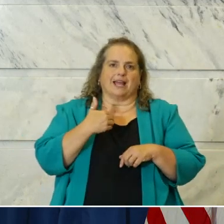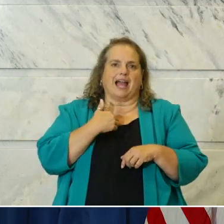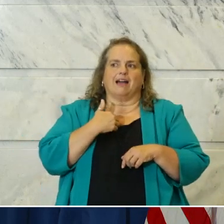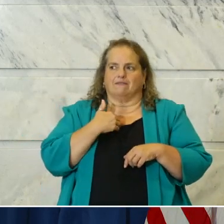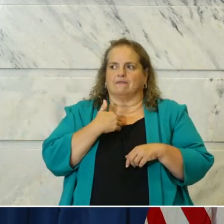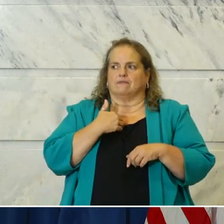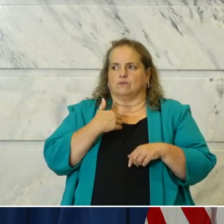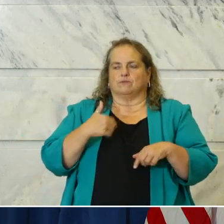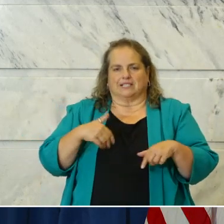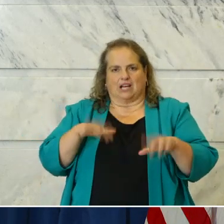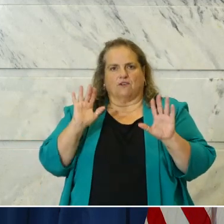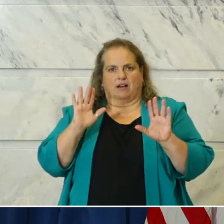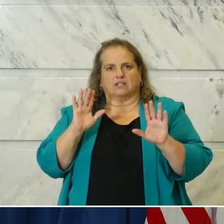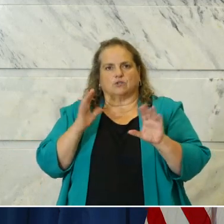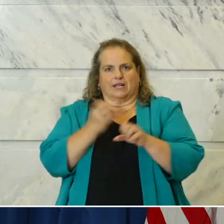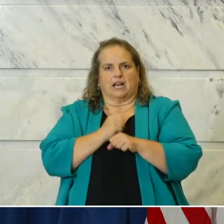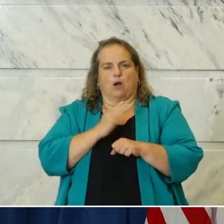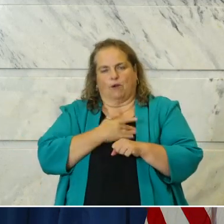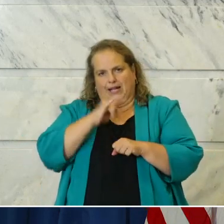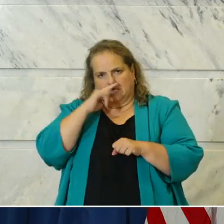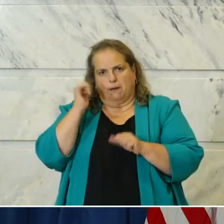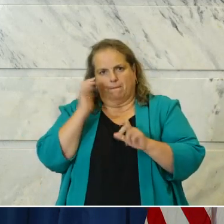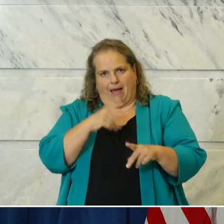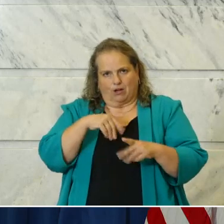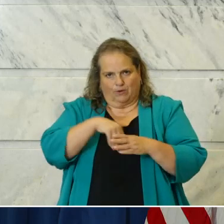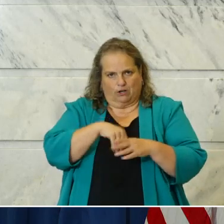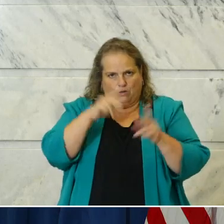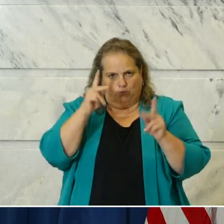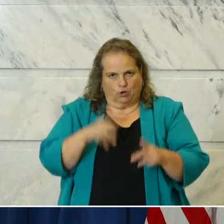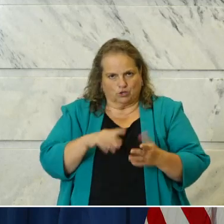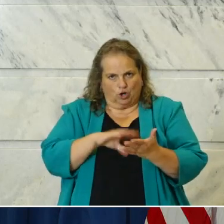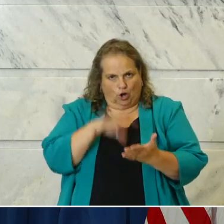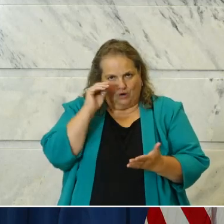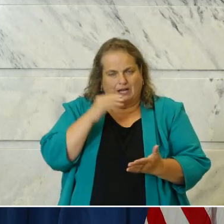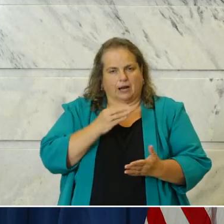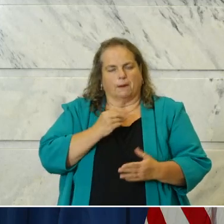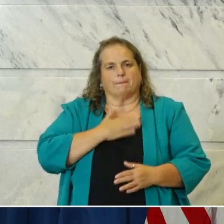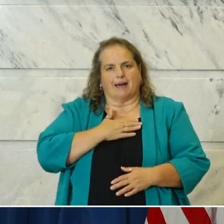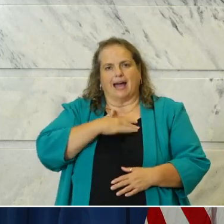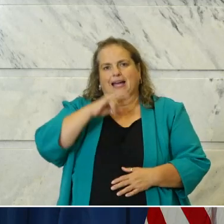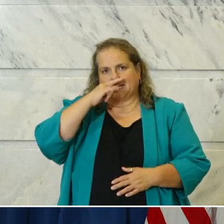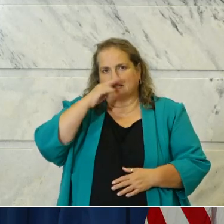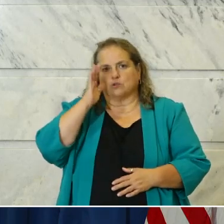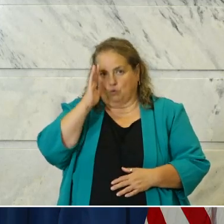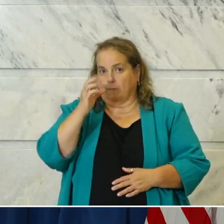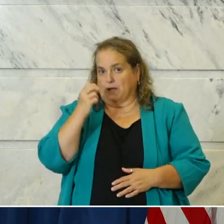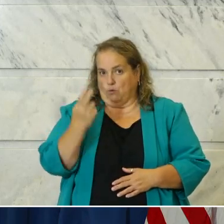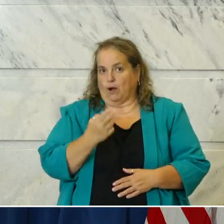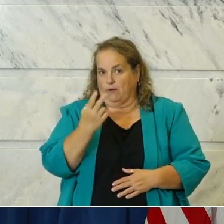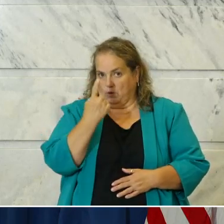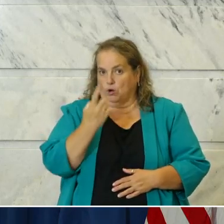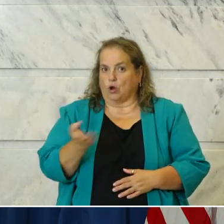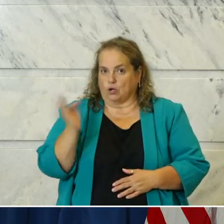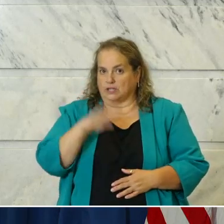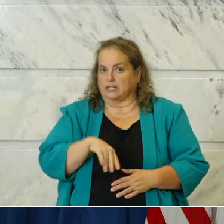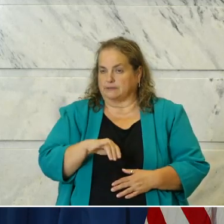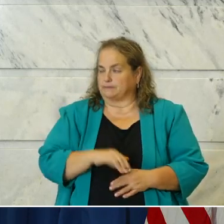sacrifice if we want to get our kids back to in-person learning. And my kids are certainly going to be wearing one that whole day.